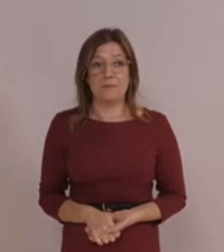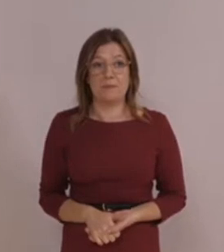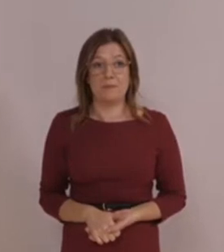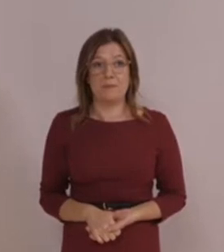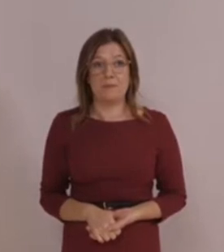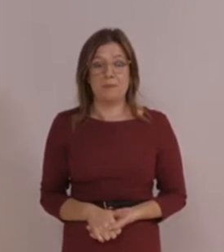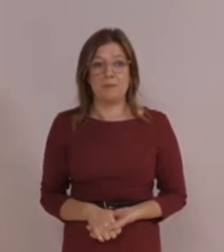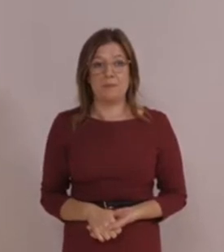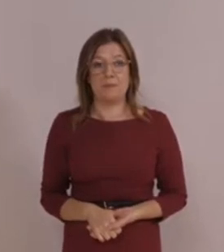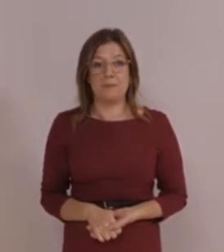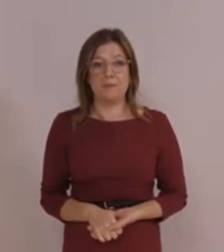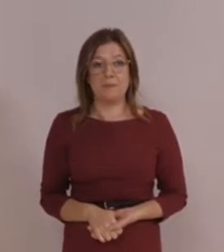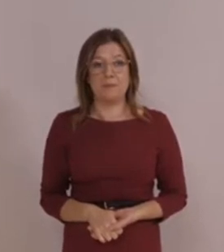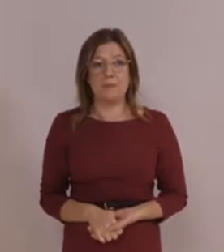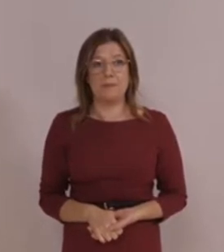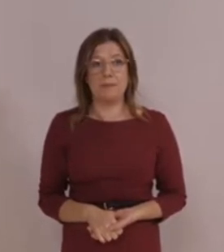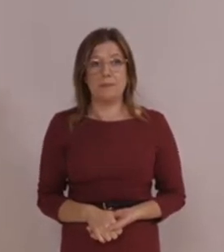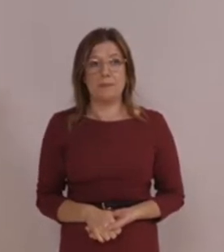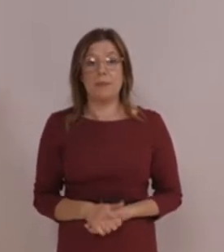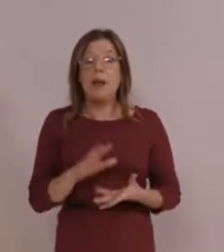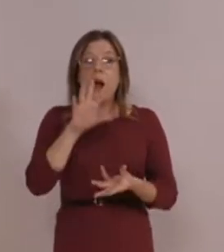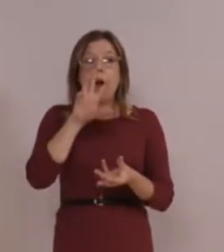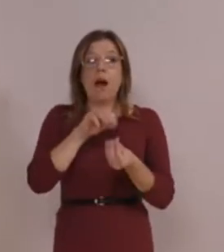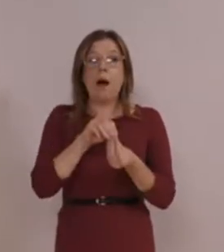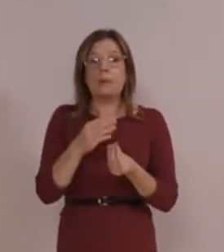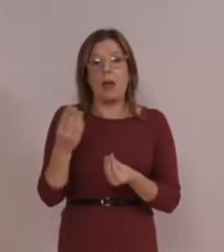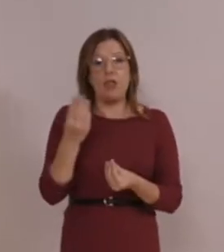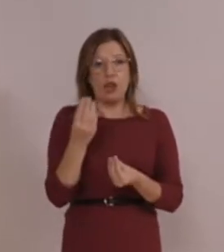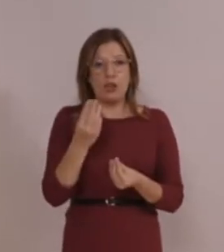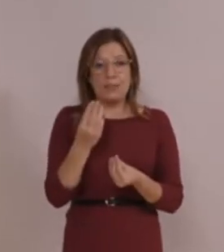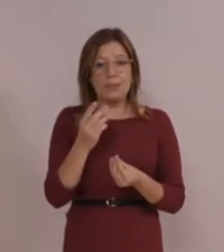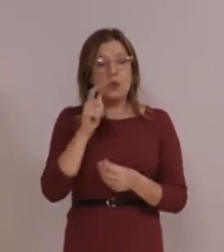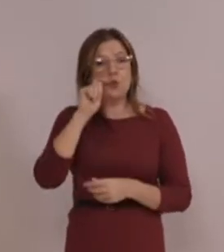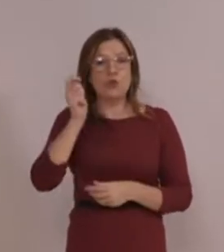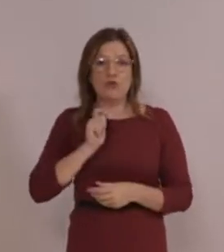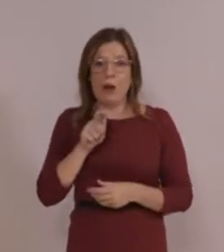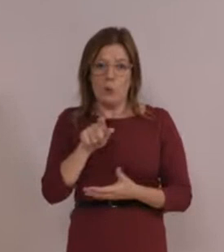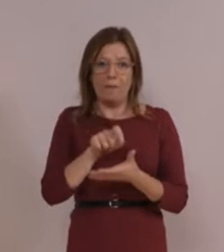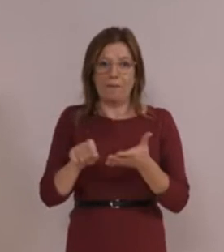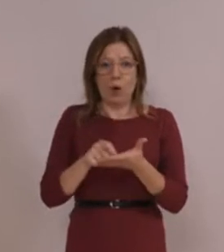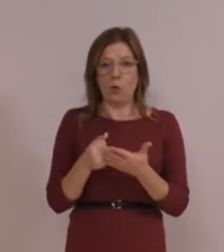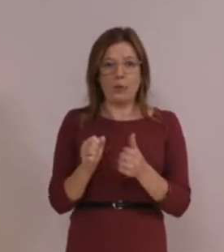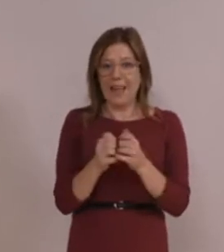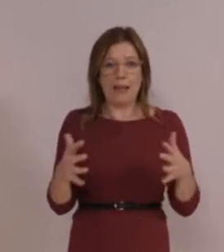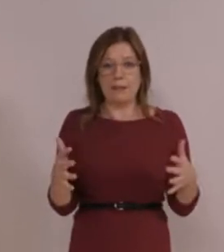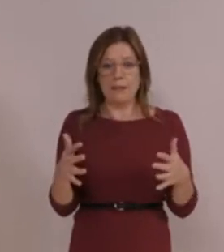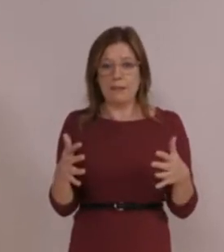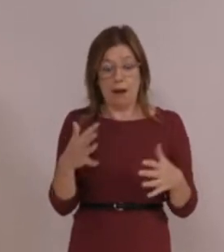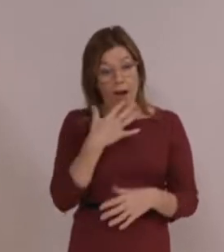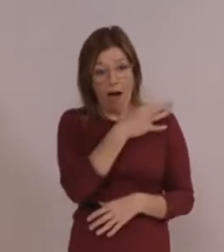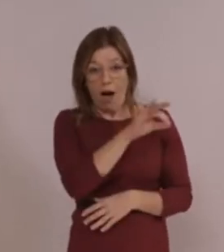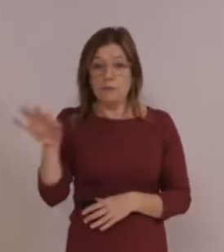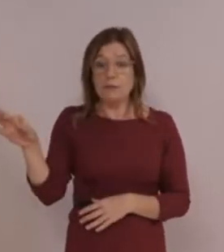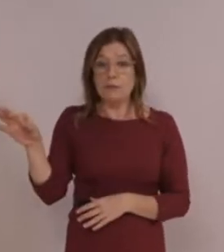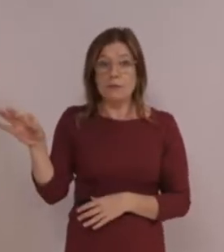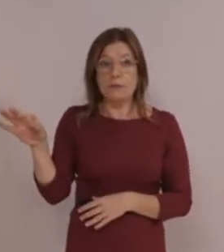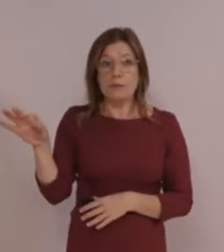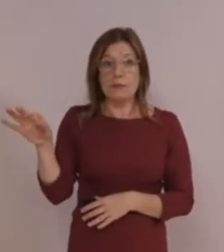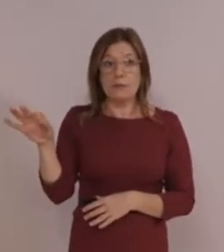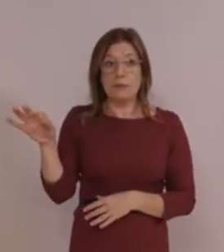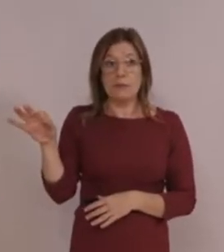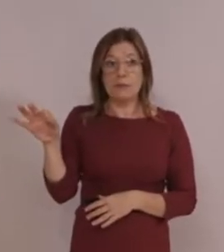So I beg you to vote against Composite 13 on Ukraine. What does